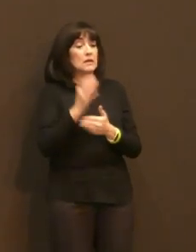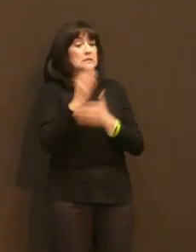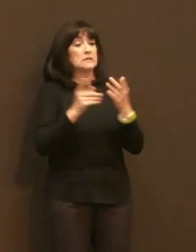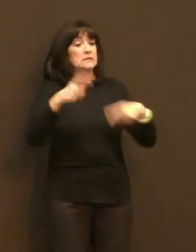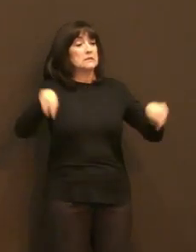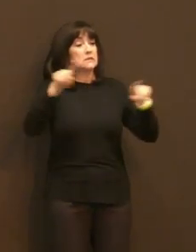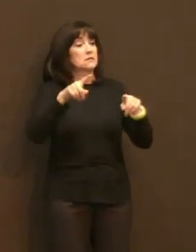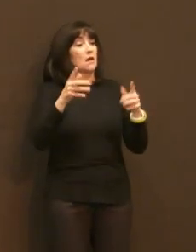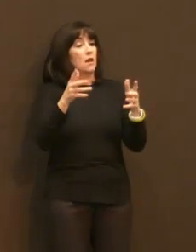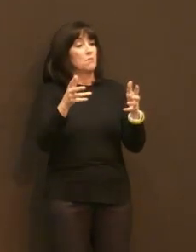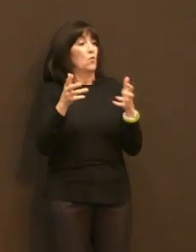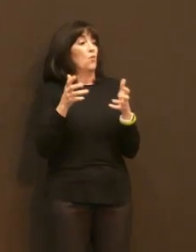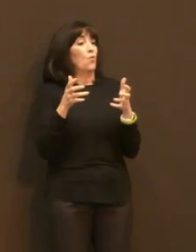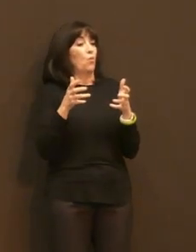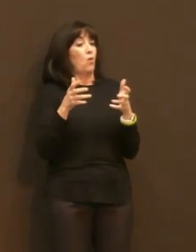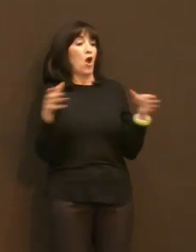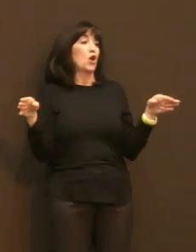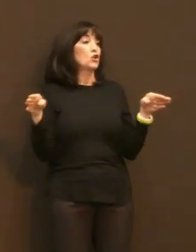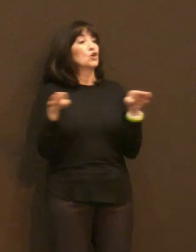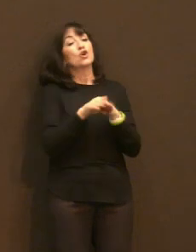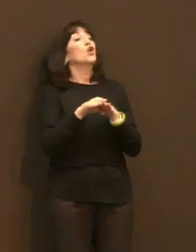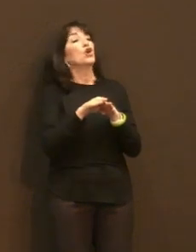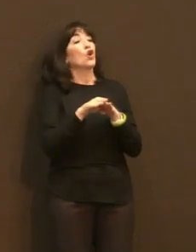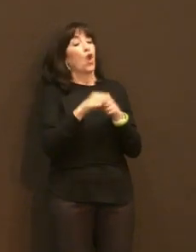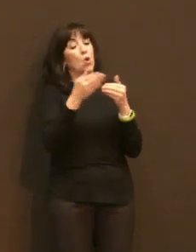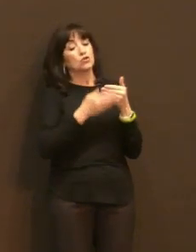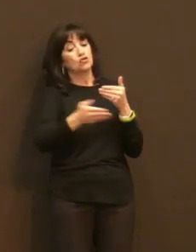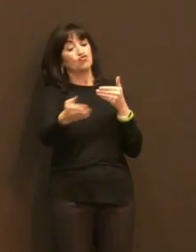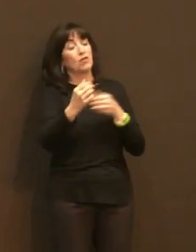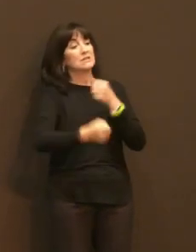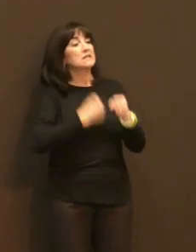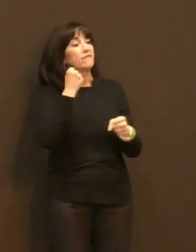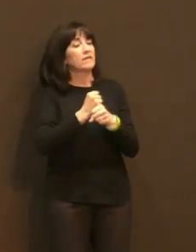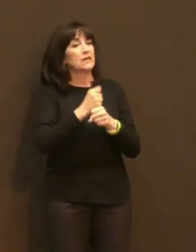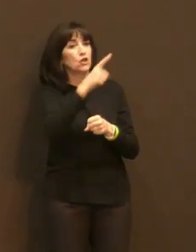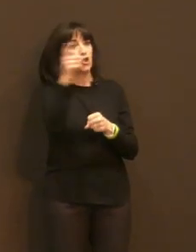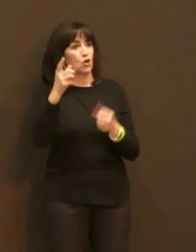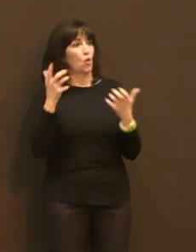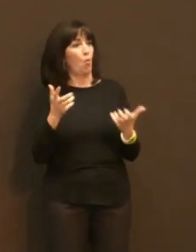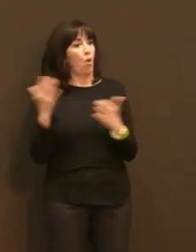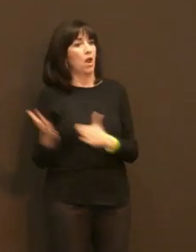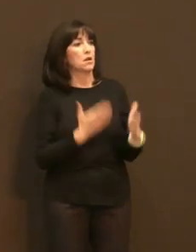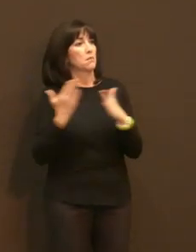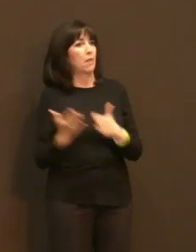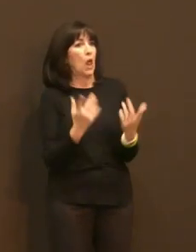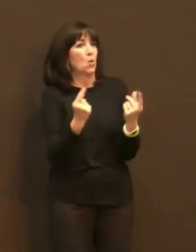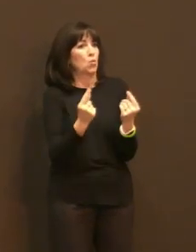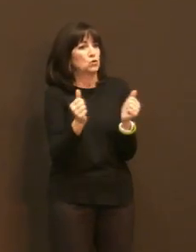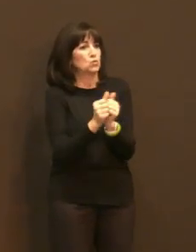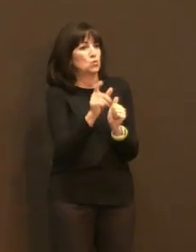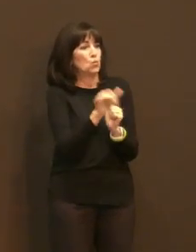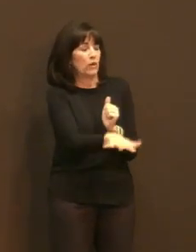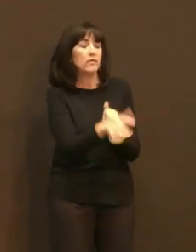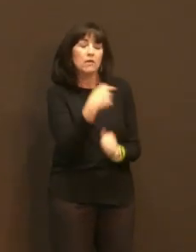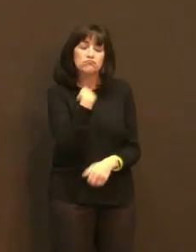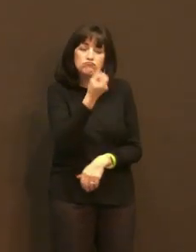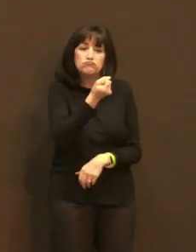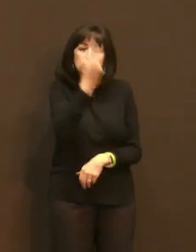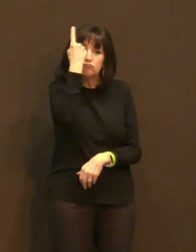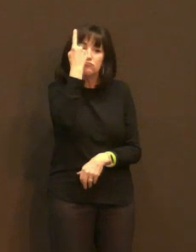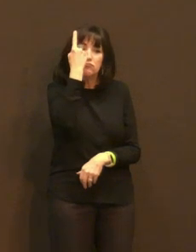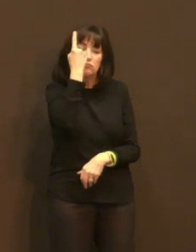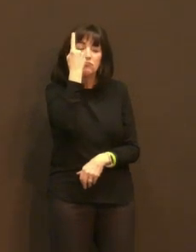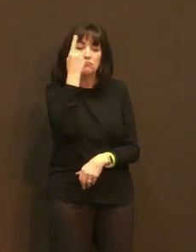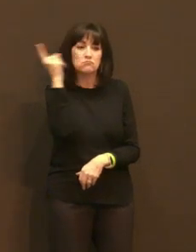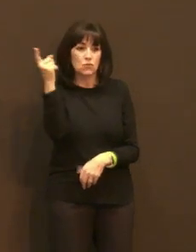is so that they can start planning and thinking about that. And I understand that, and that's a reasonable